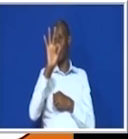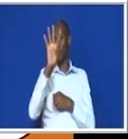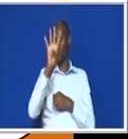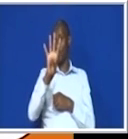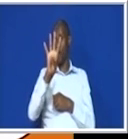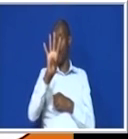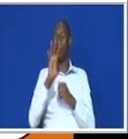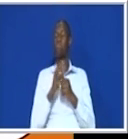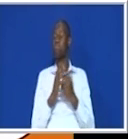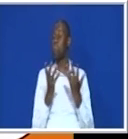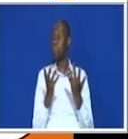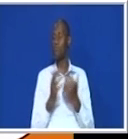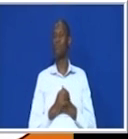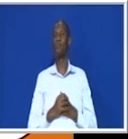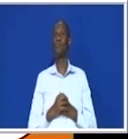90.1234?